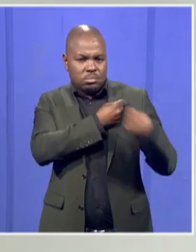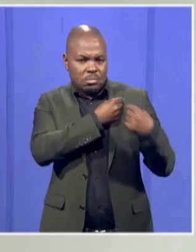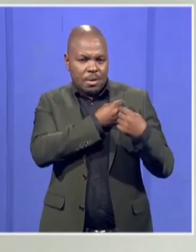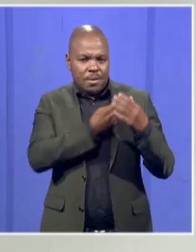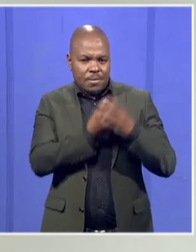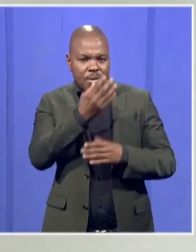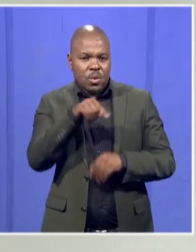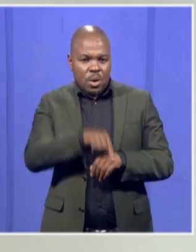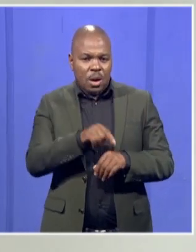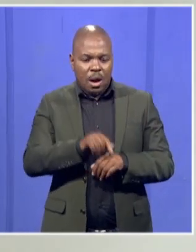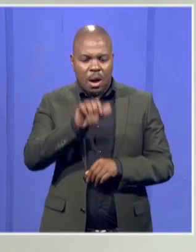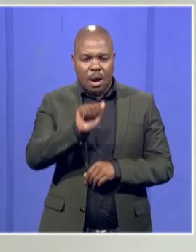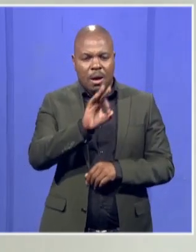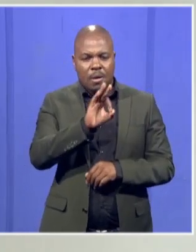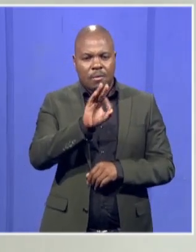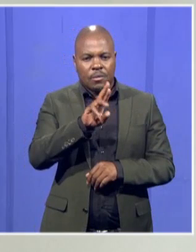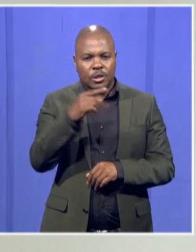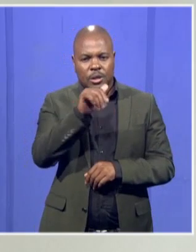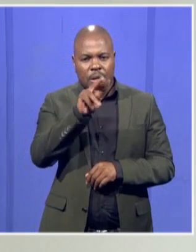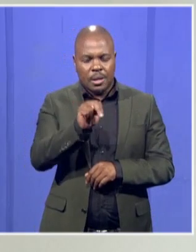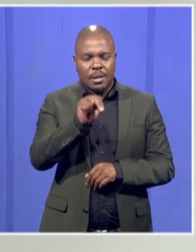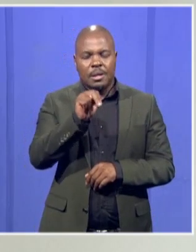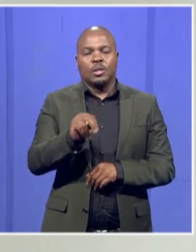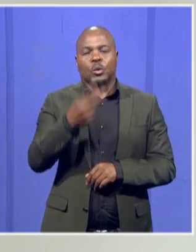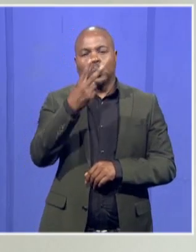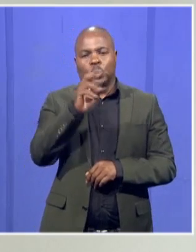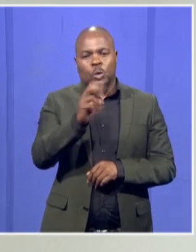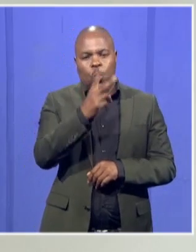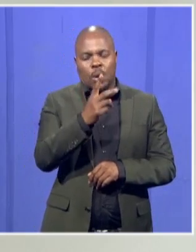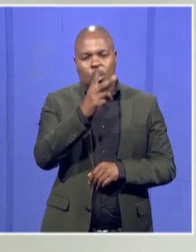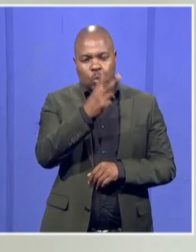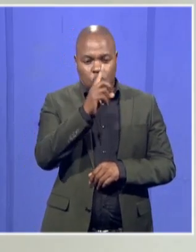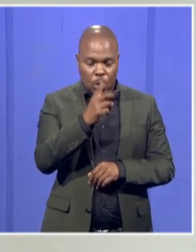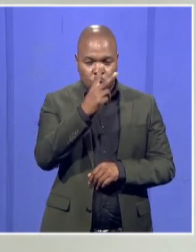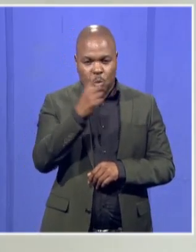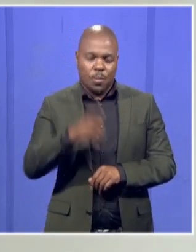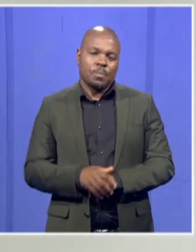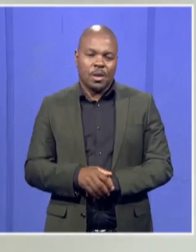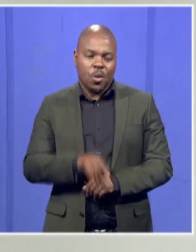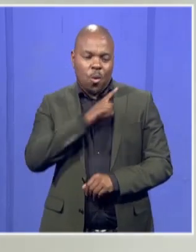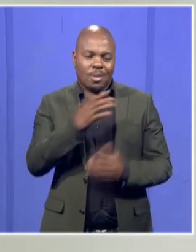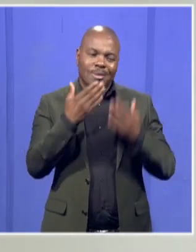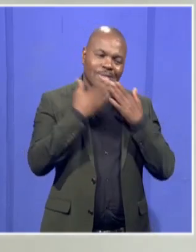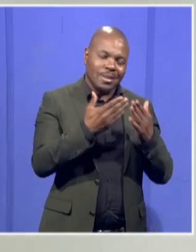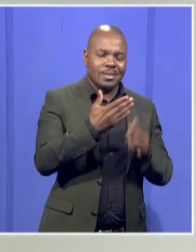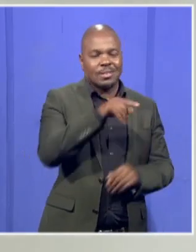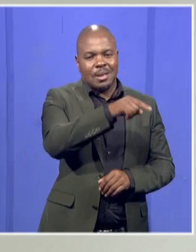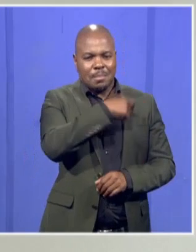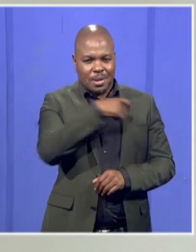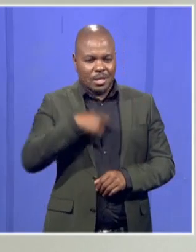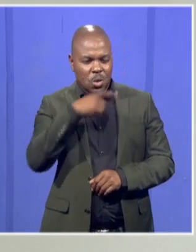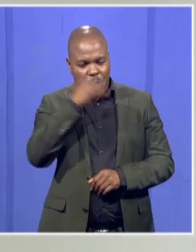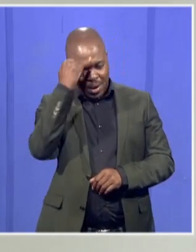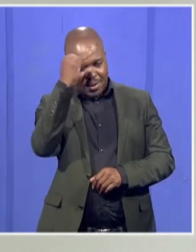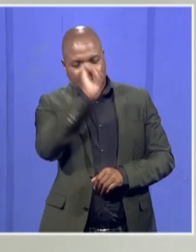call it AfriGen 2121. In recognition and in thanking the president for taking the strides. Now, what this